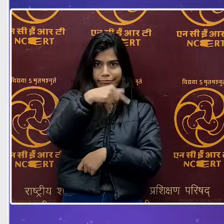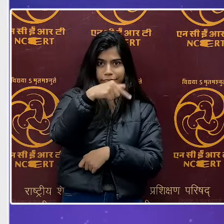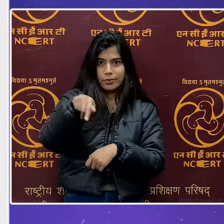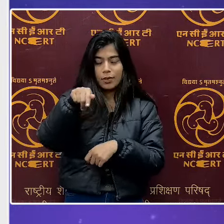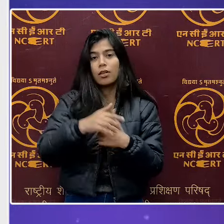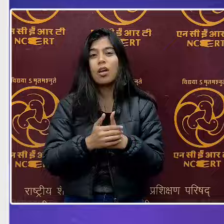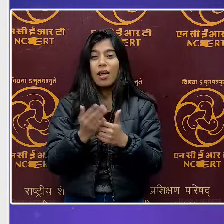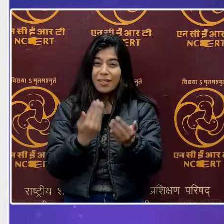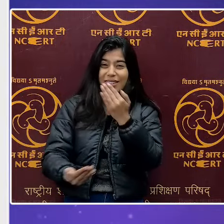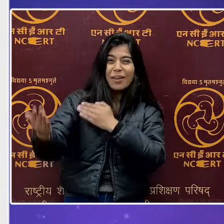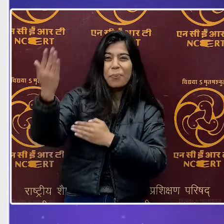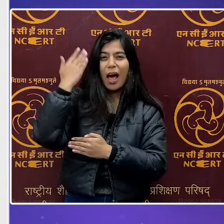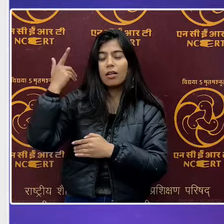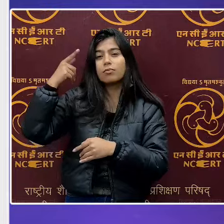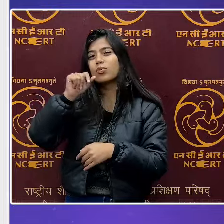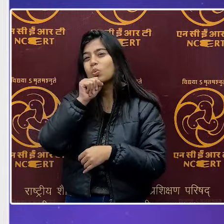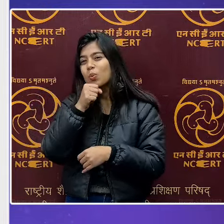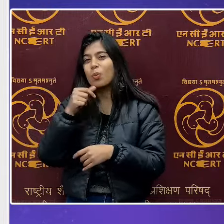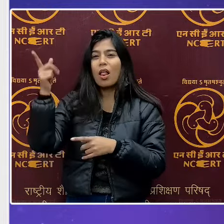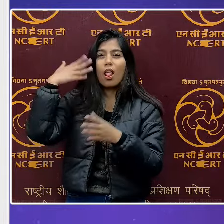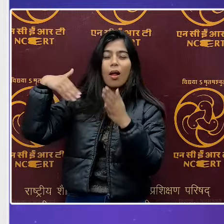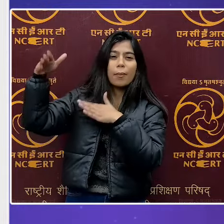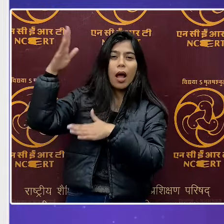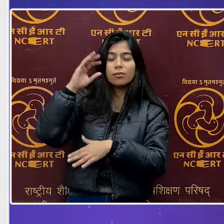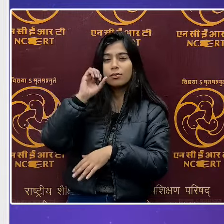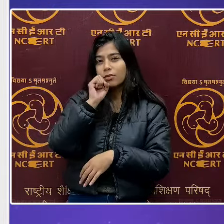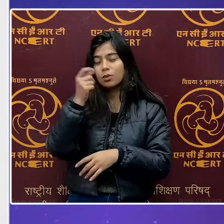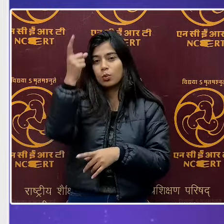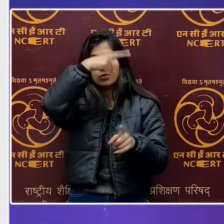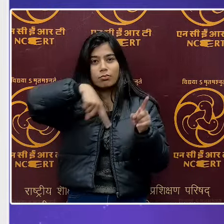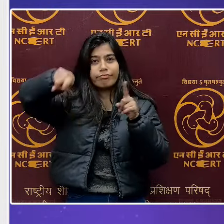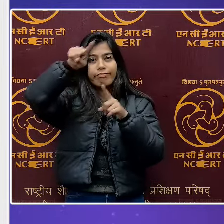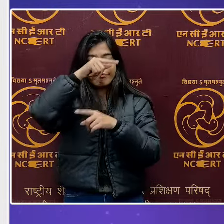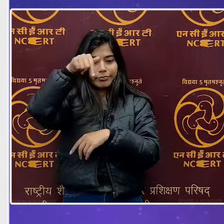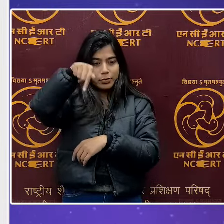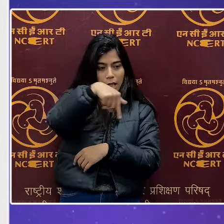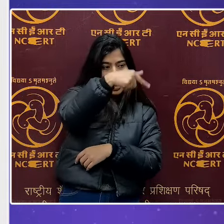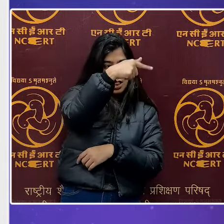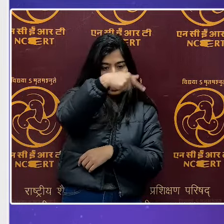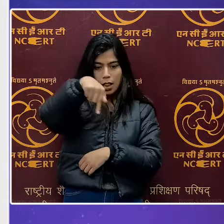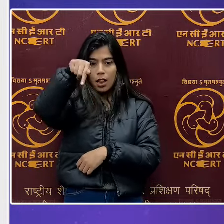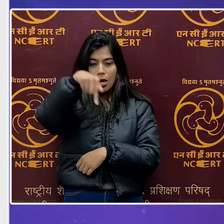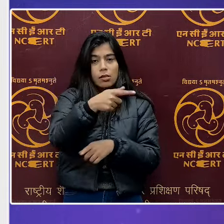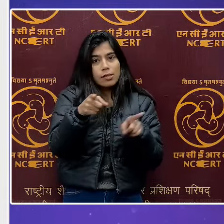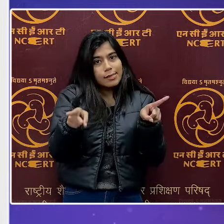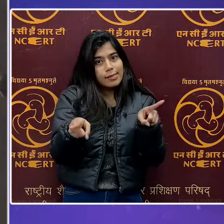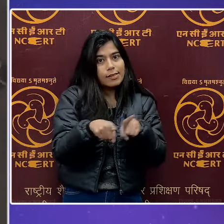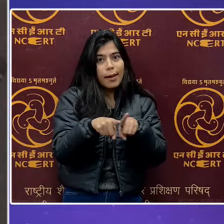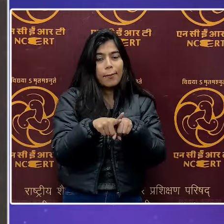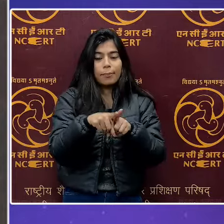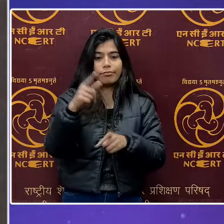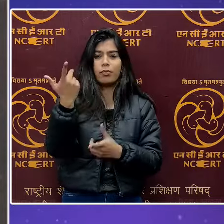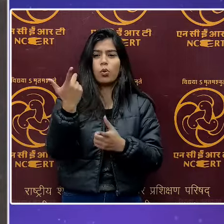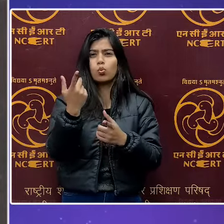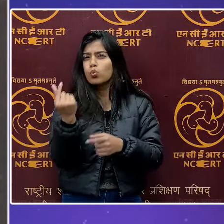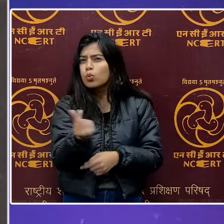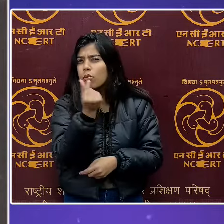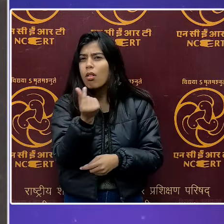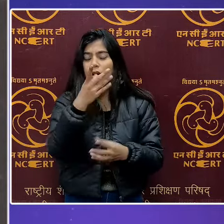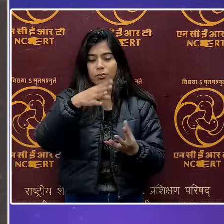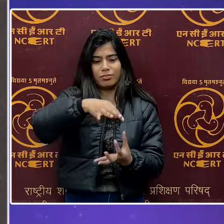old grandfather's clock, that is, there is something which is moving back and forth under that spring.